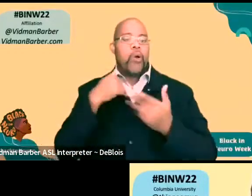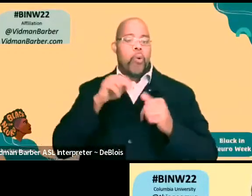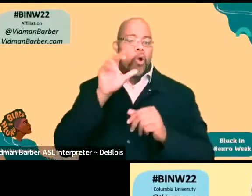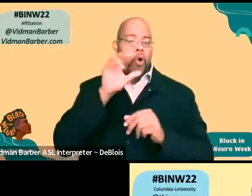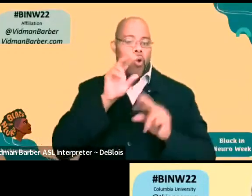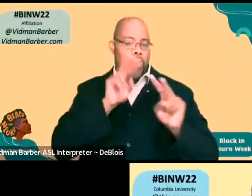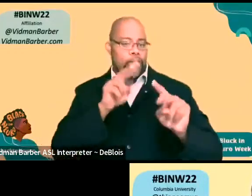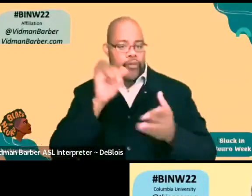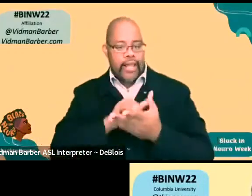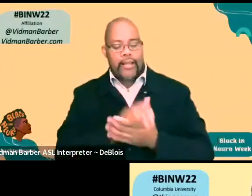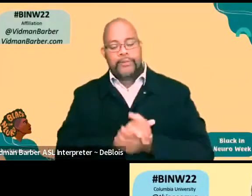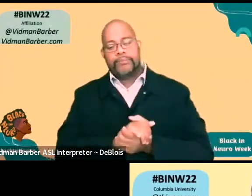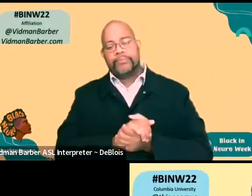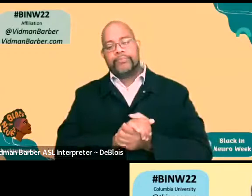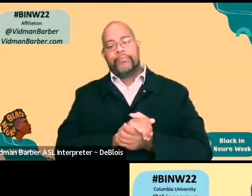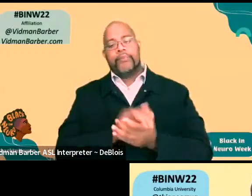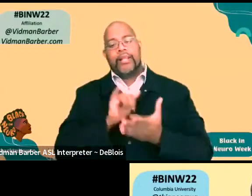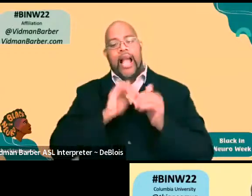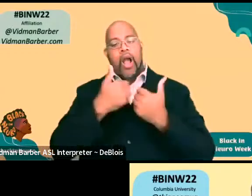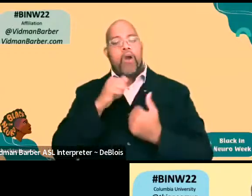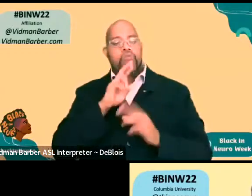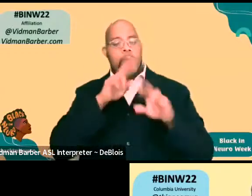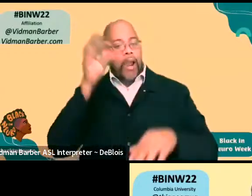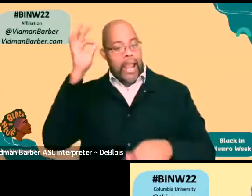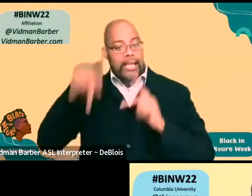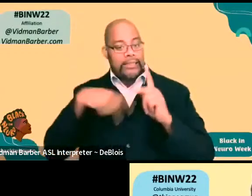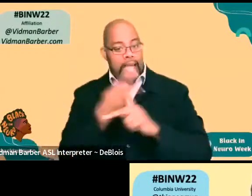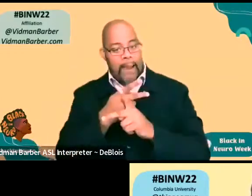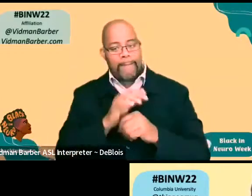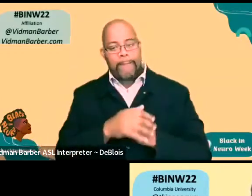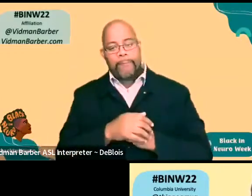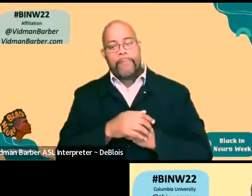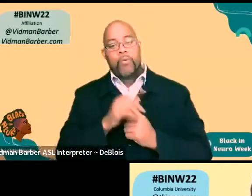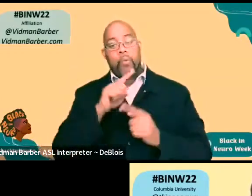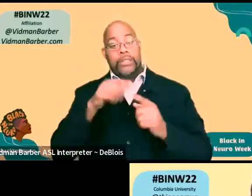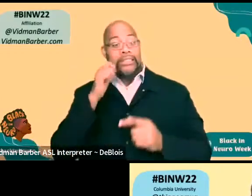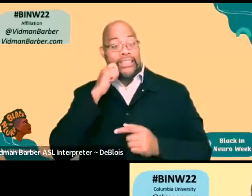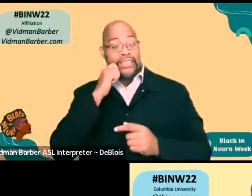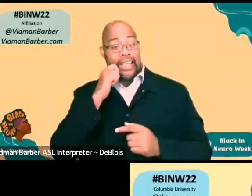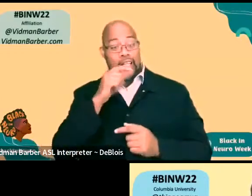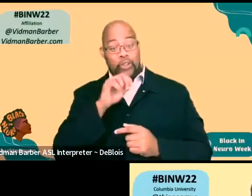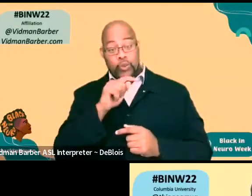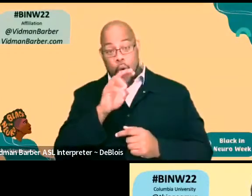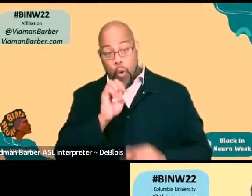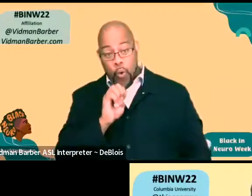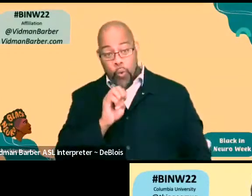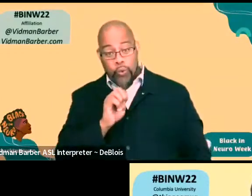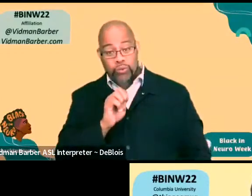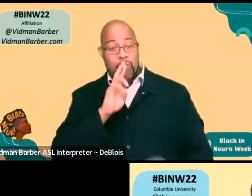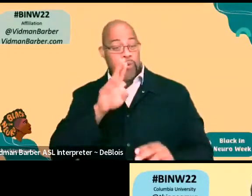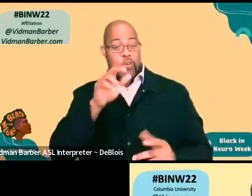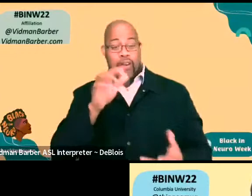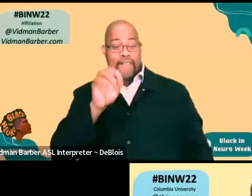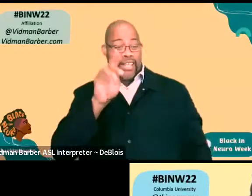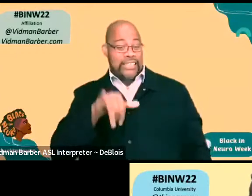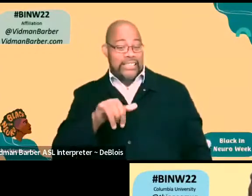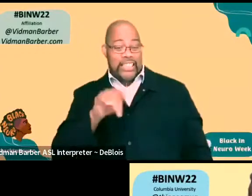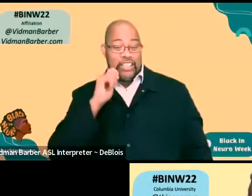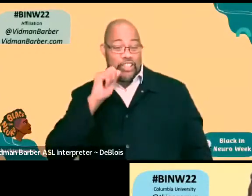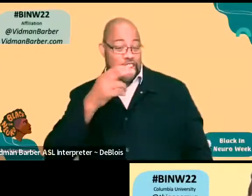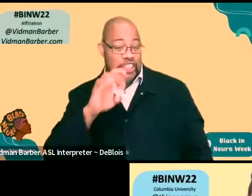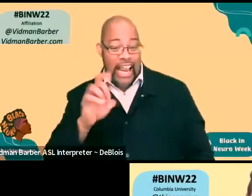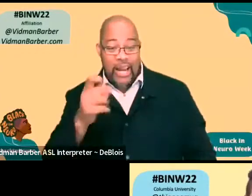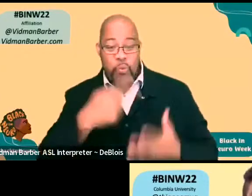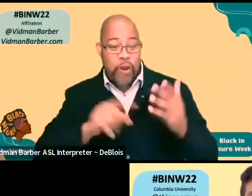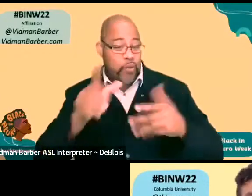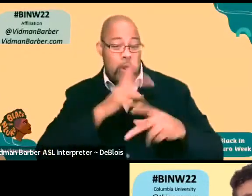report. So that's how I would report hair type. When it comes to skin tone, report your Fenty shade, report whatever